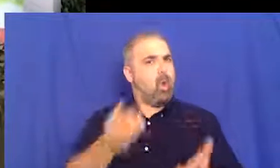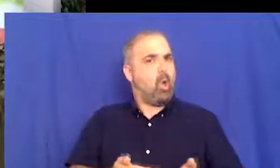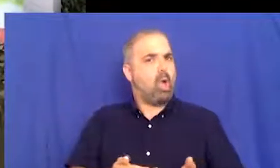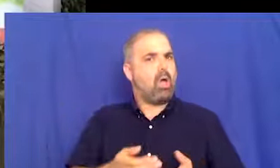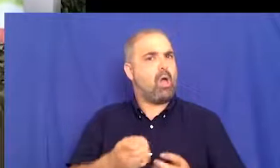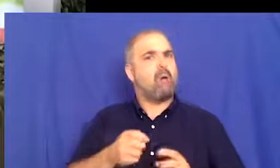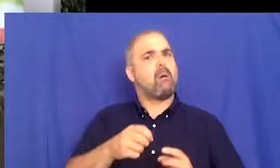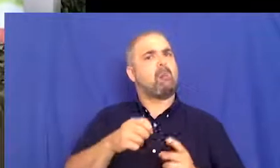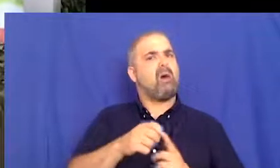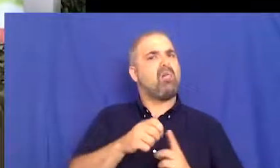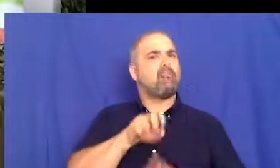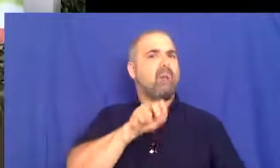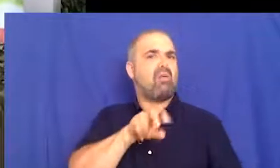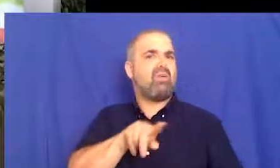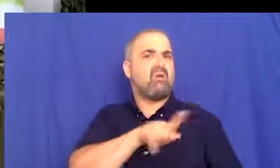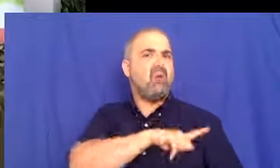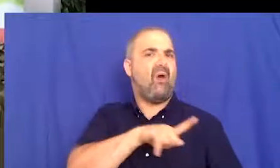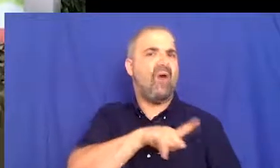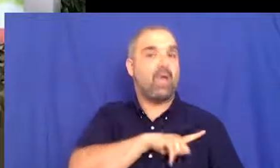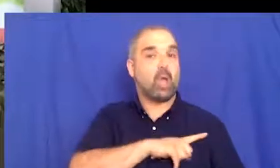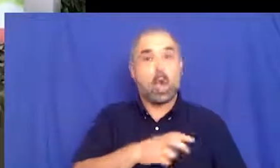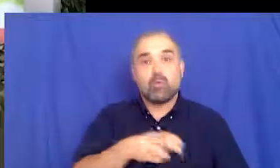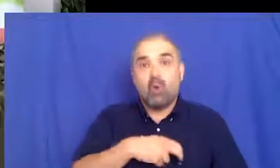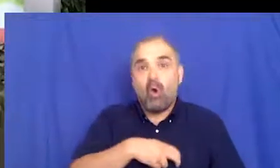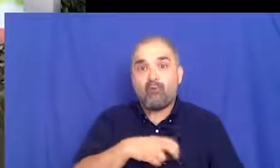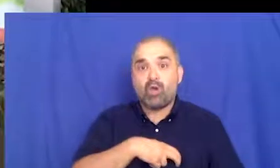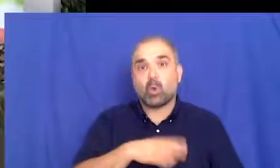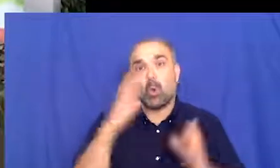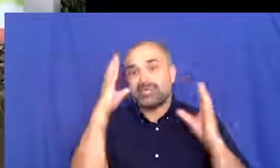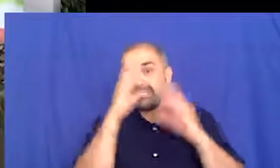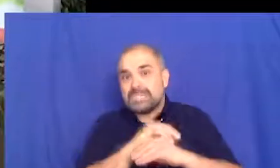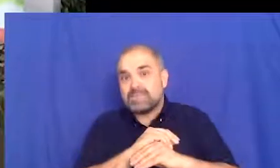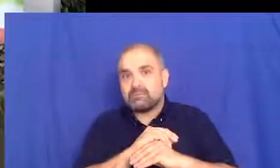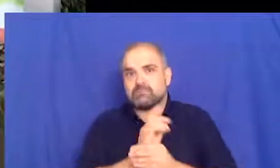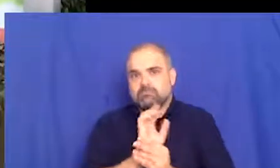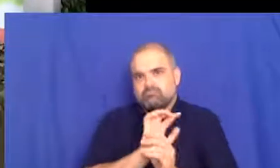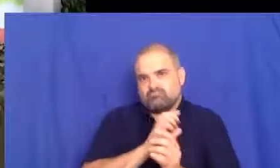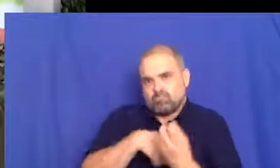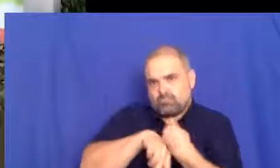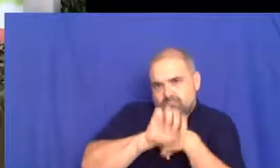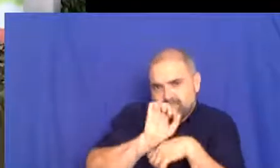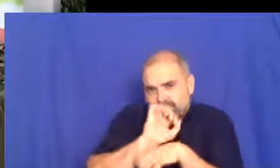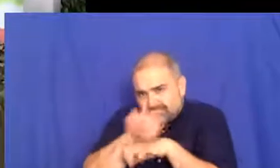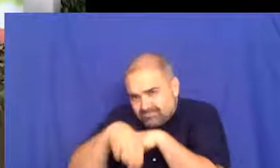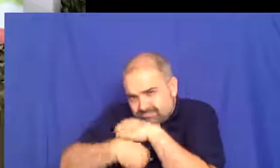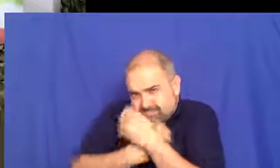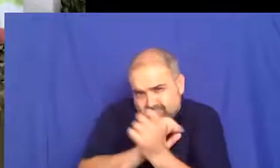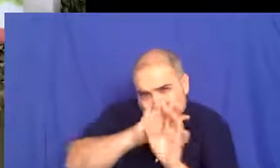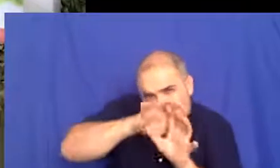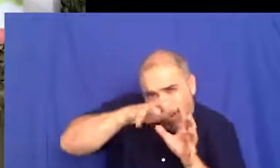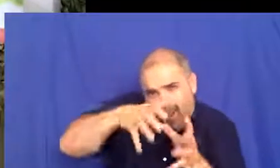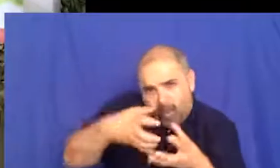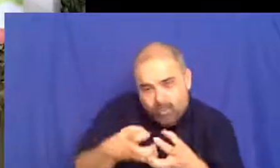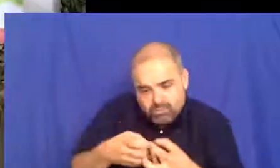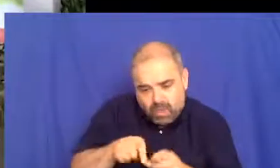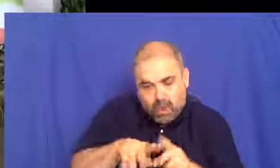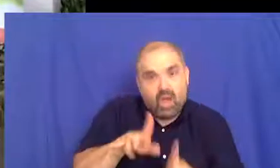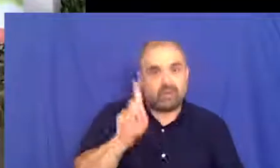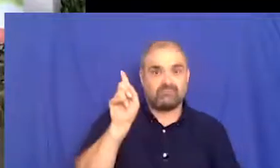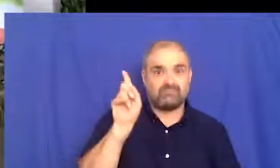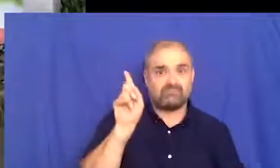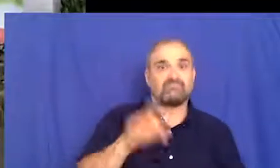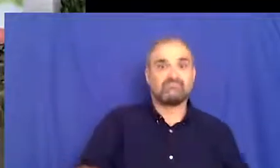time when they're a little bit nervous, or they're just waking up, or they sleep in, they wrap themselves nice and tightly in a ball. So all